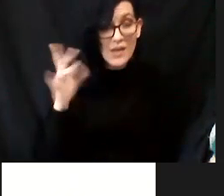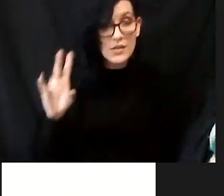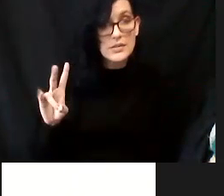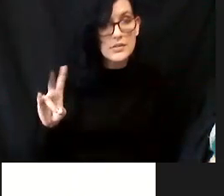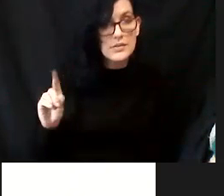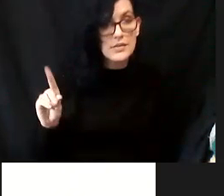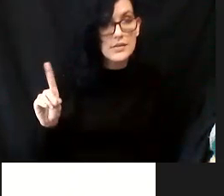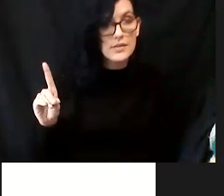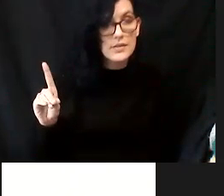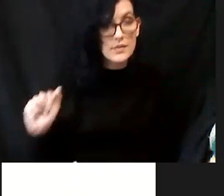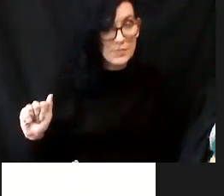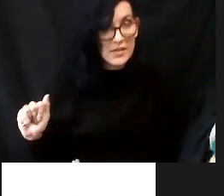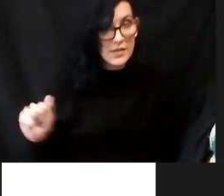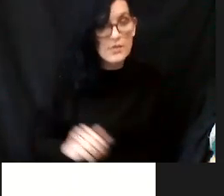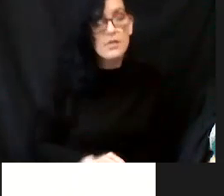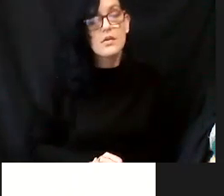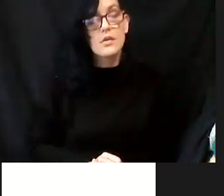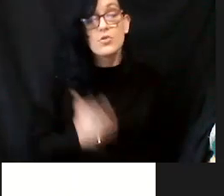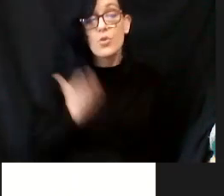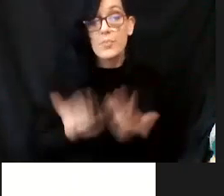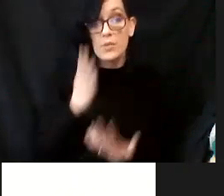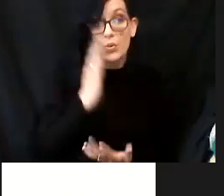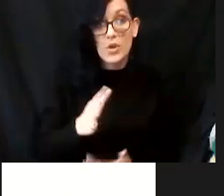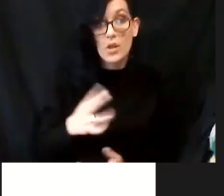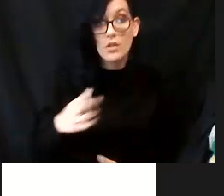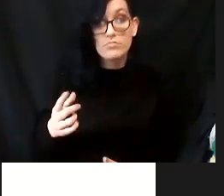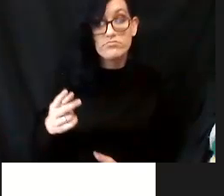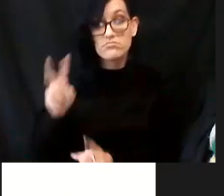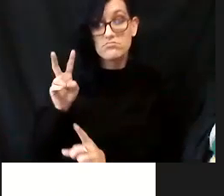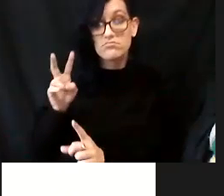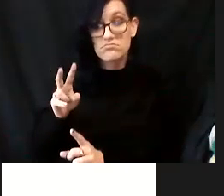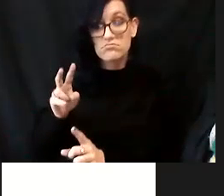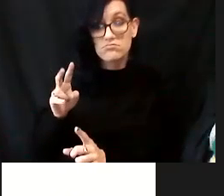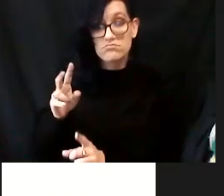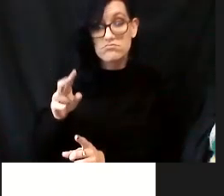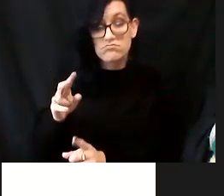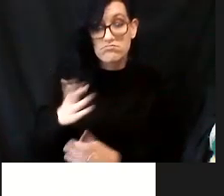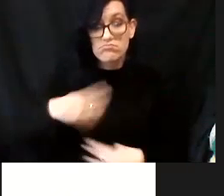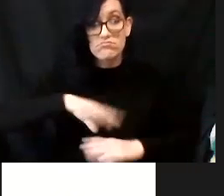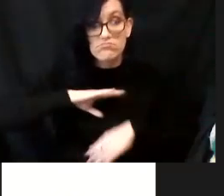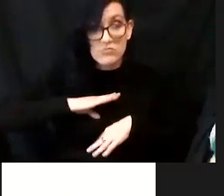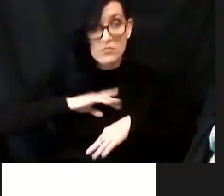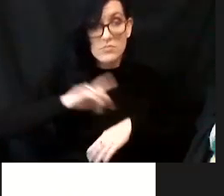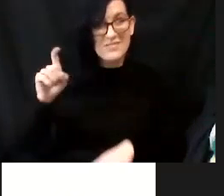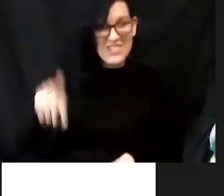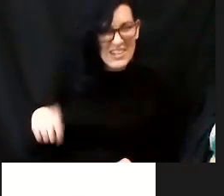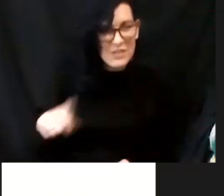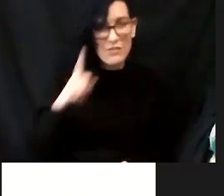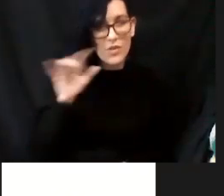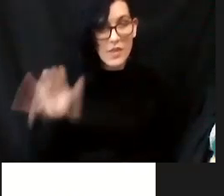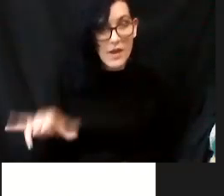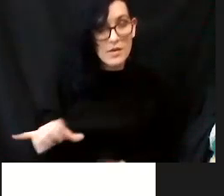may qualify for that type of discharge. You generally need to get documentation from your doctor